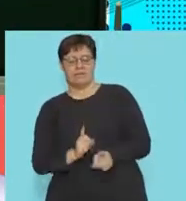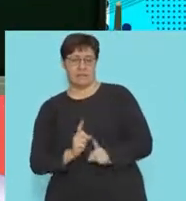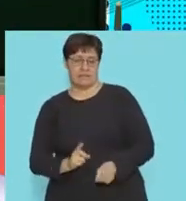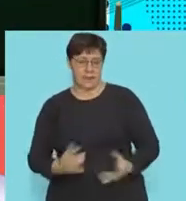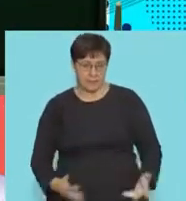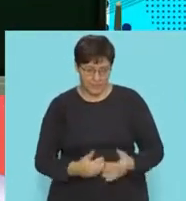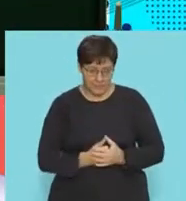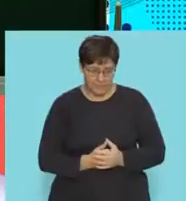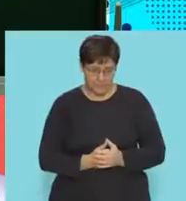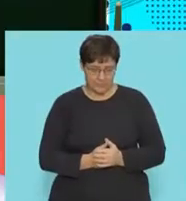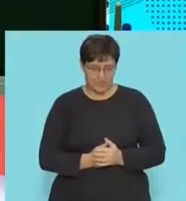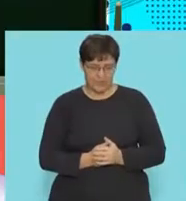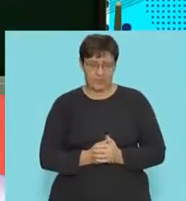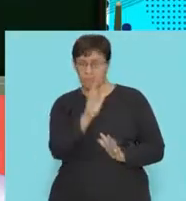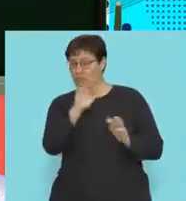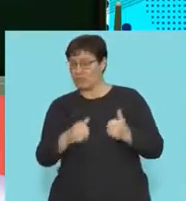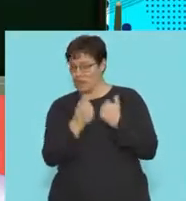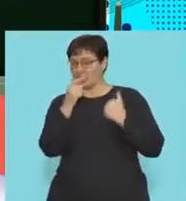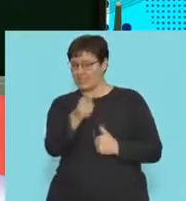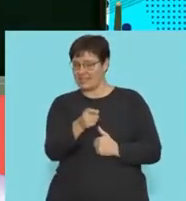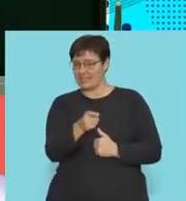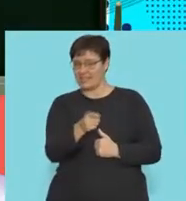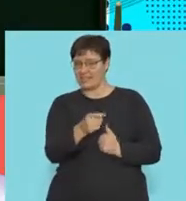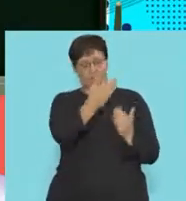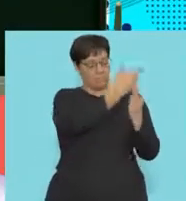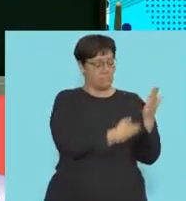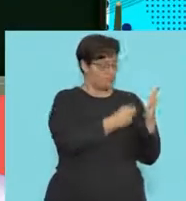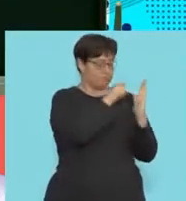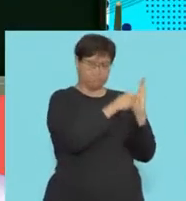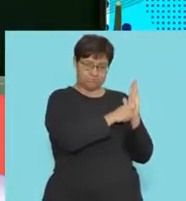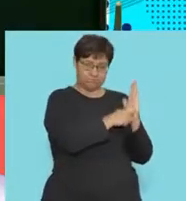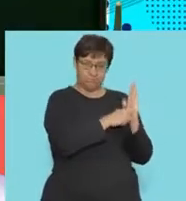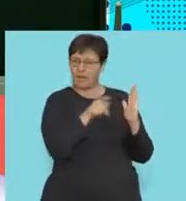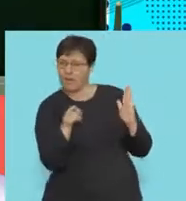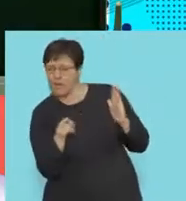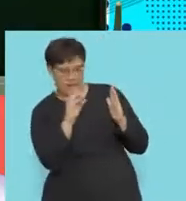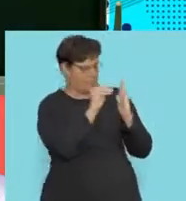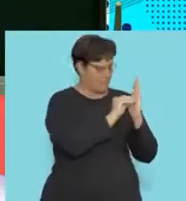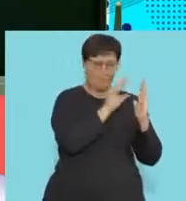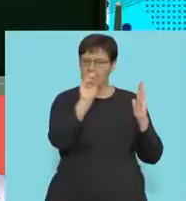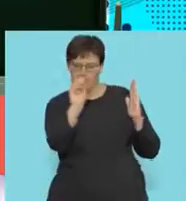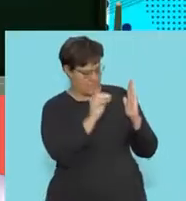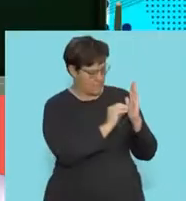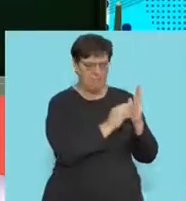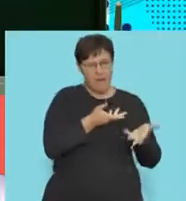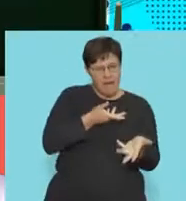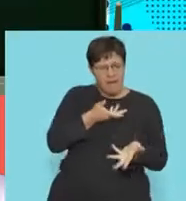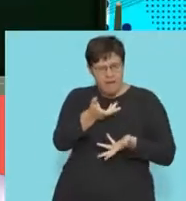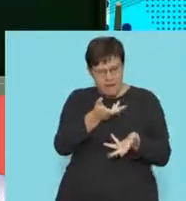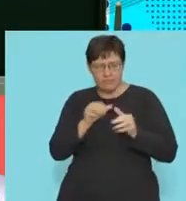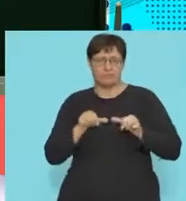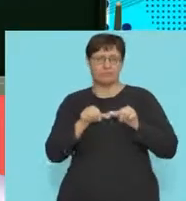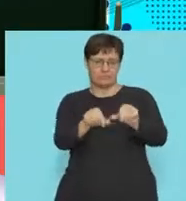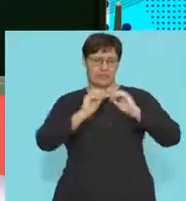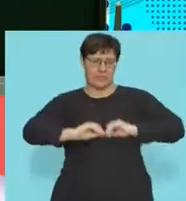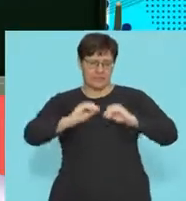that. So, I challenge you guys to roll out your notebooks, to take down some of these terms and engage with me as we get into